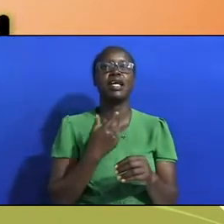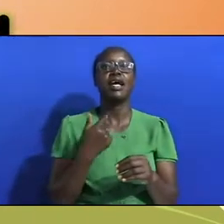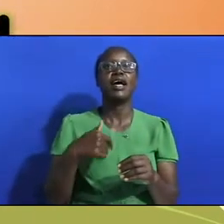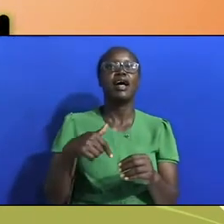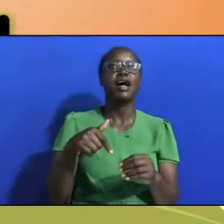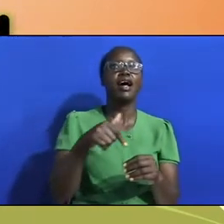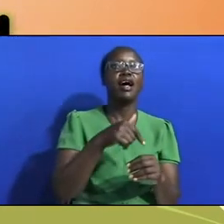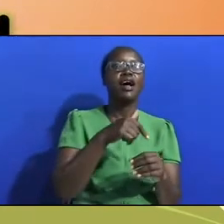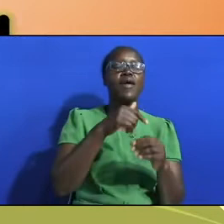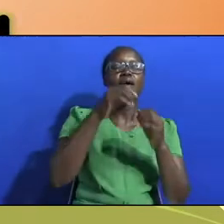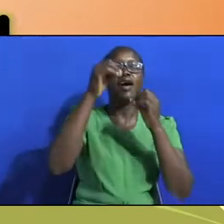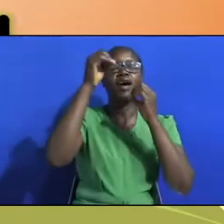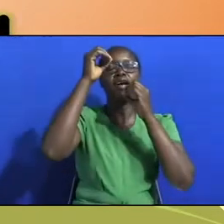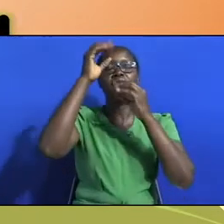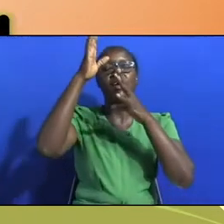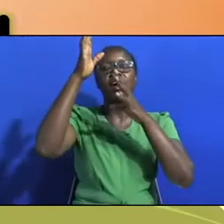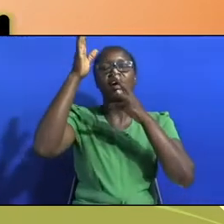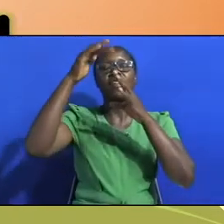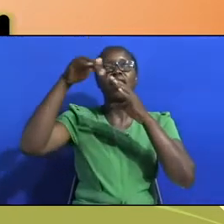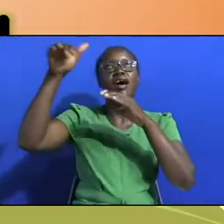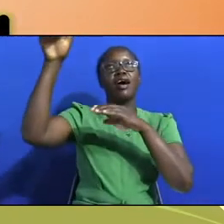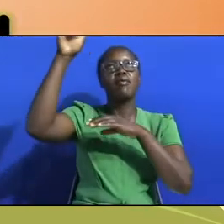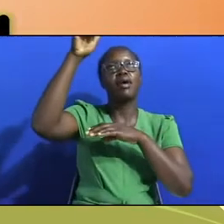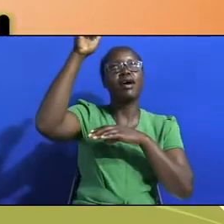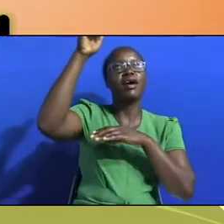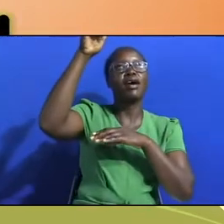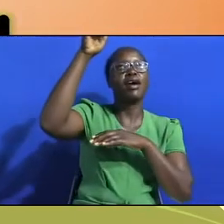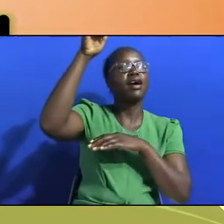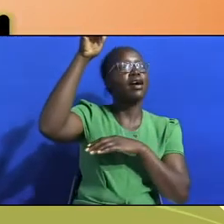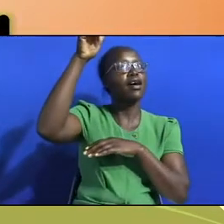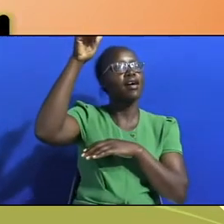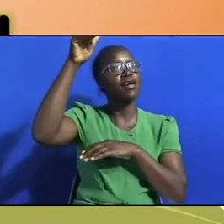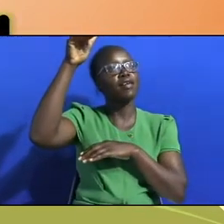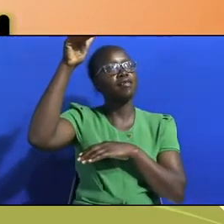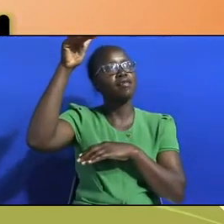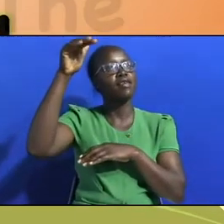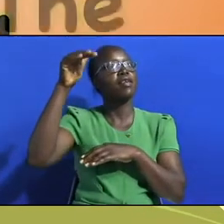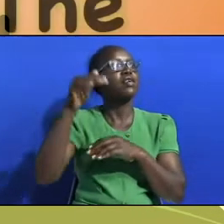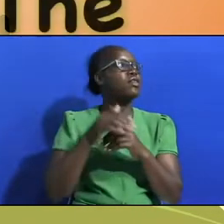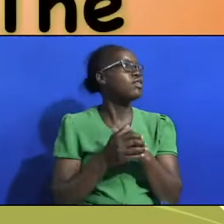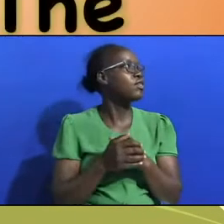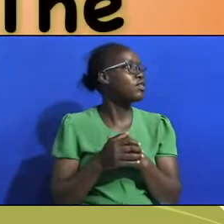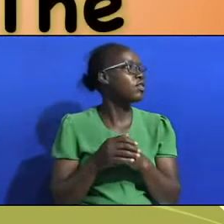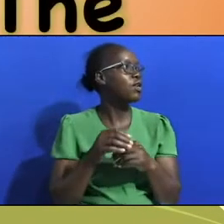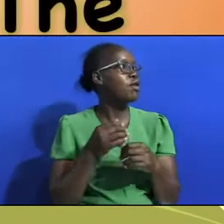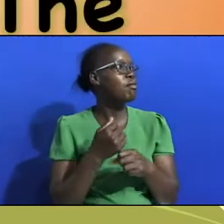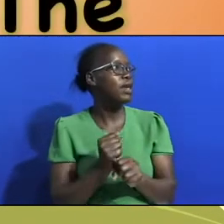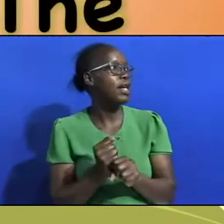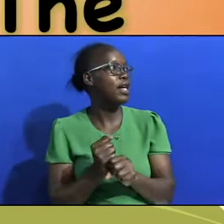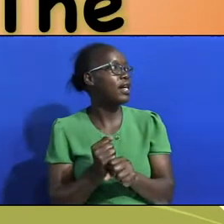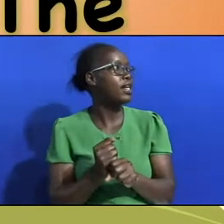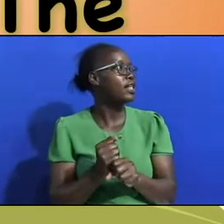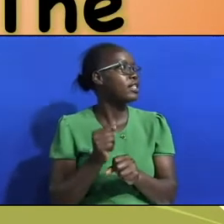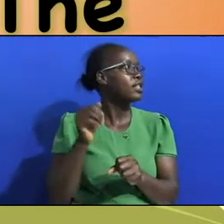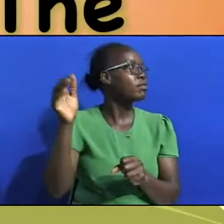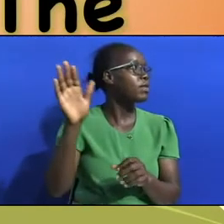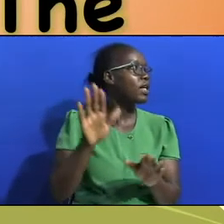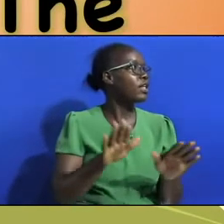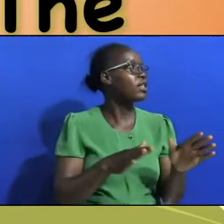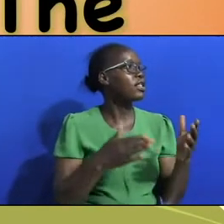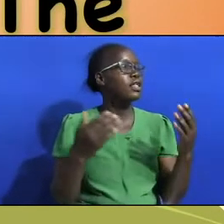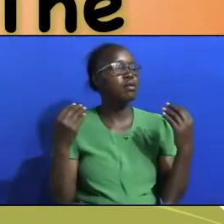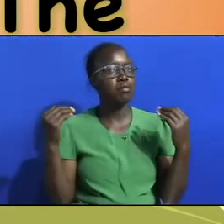me? It's our Father God, the flying birds. Who made